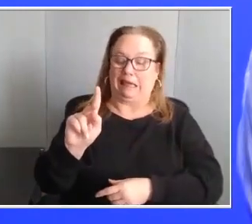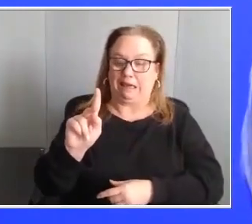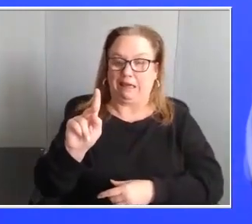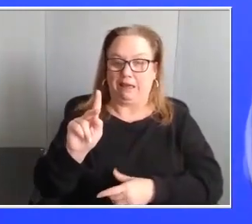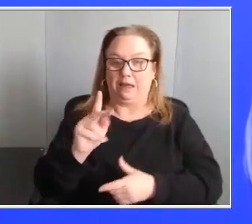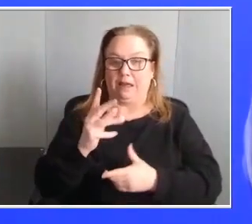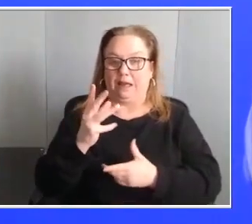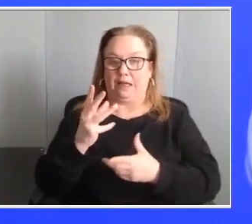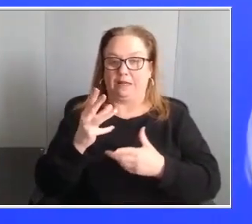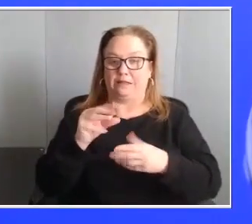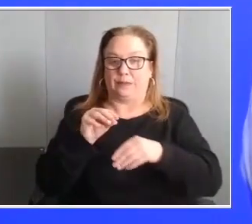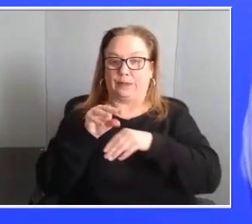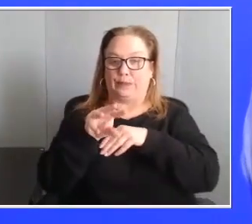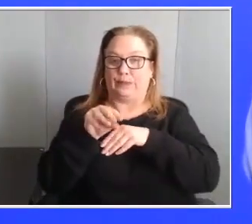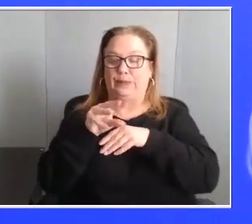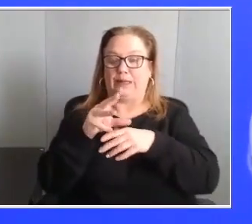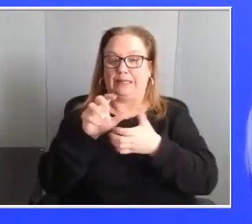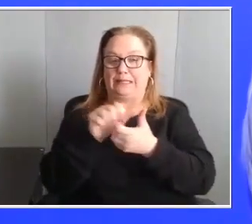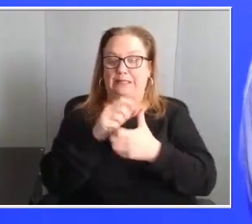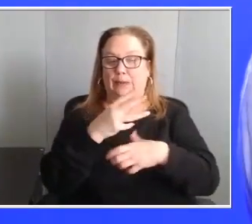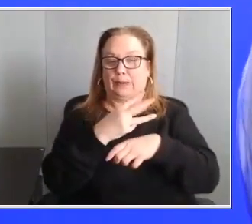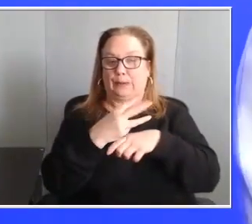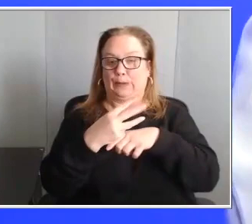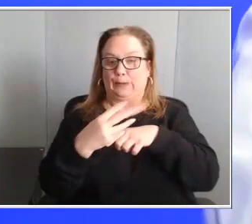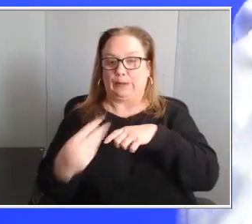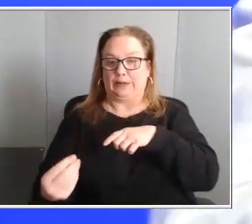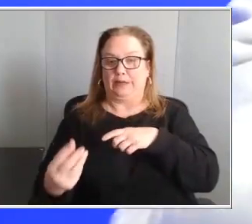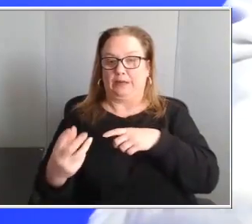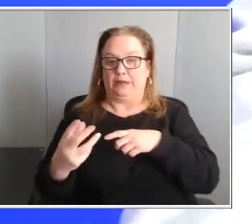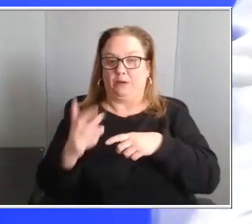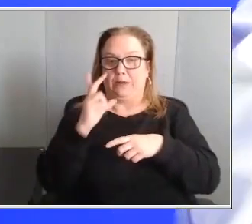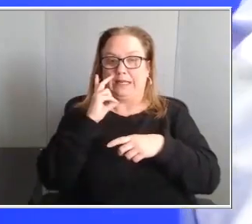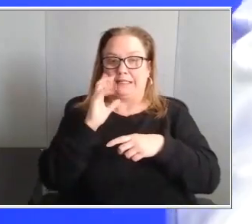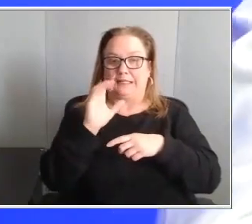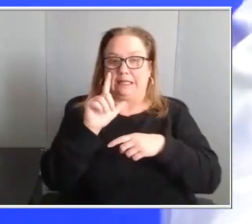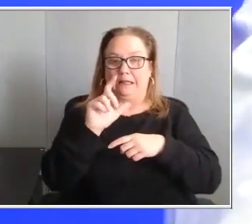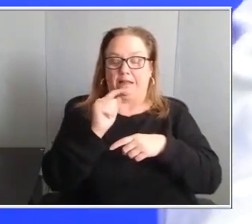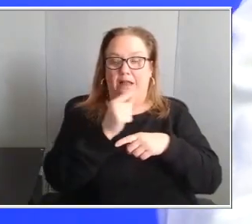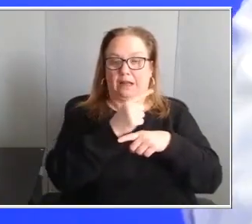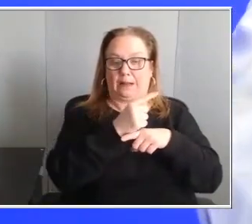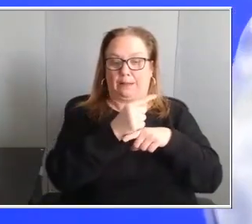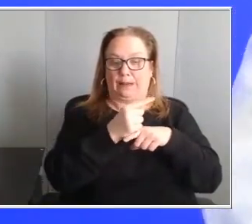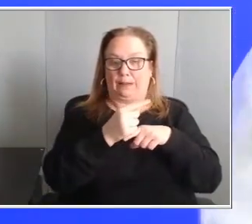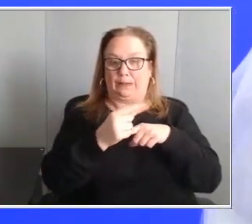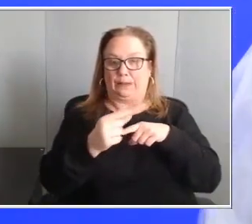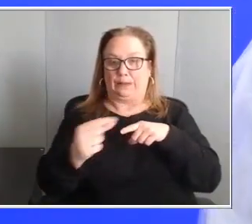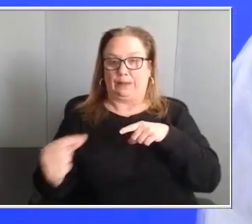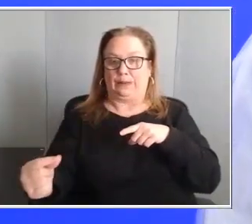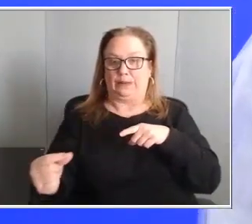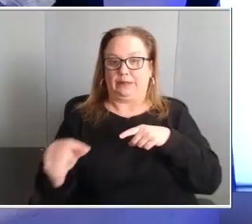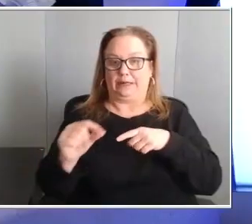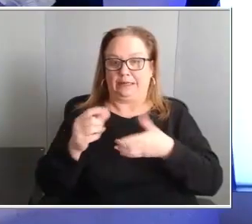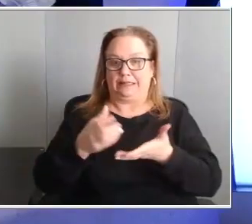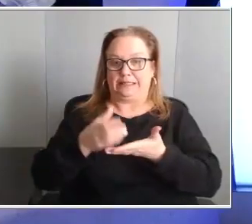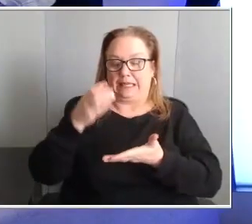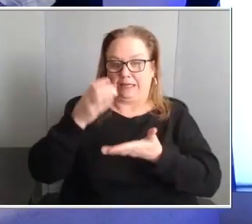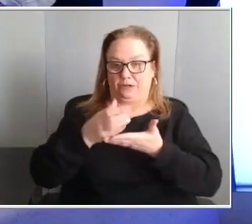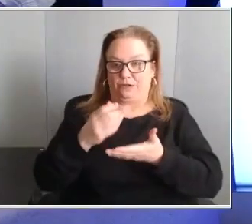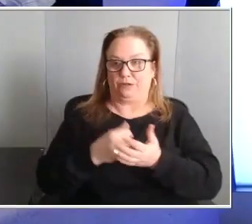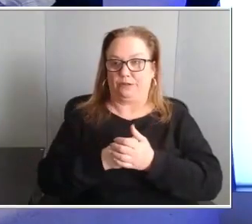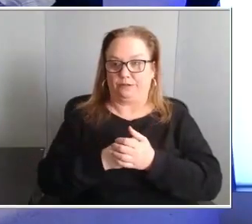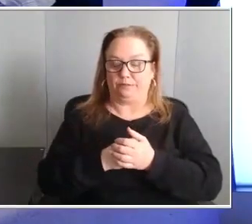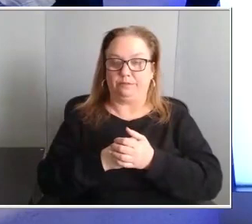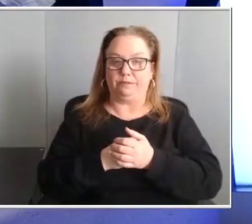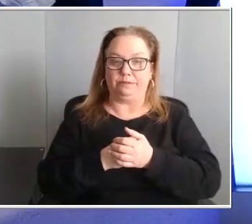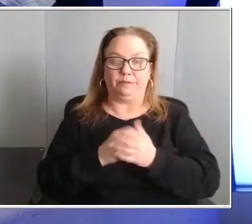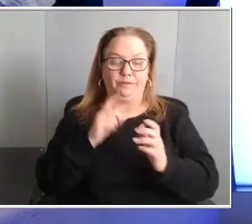continuous aspiration, and like I said, literally sucking it. We can actually sometimes see the clot coming out through the tubing into this canister. And is the goal